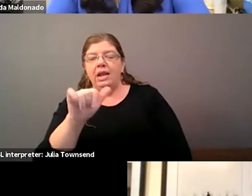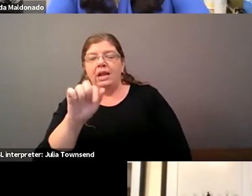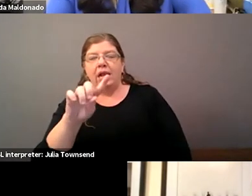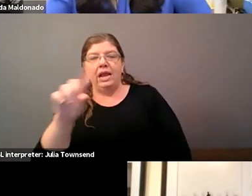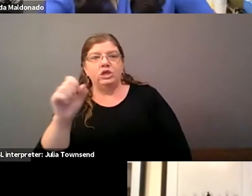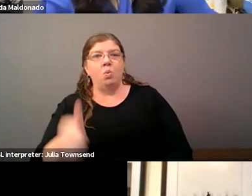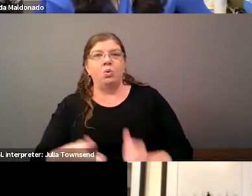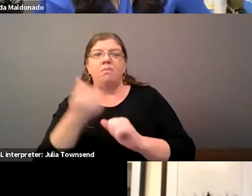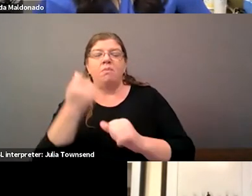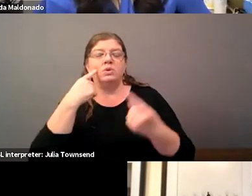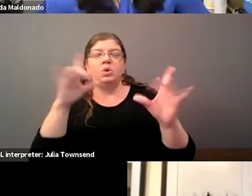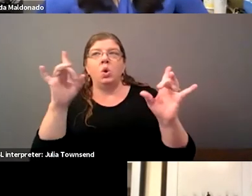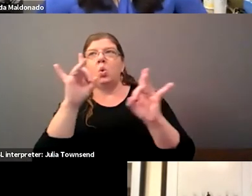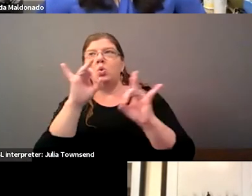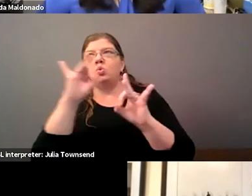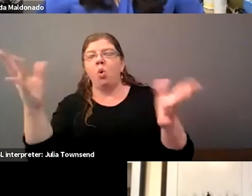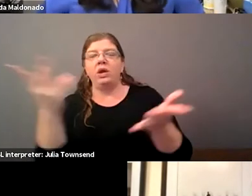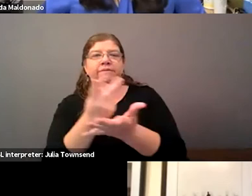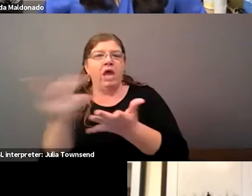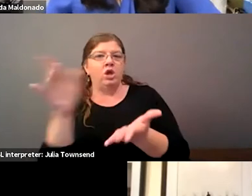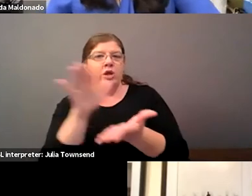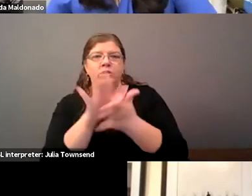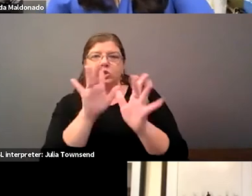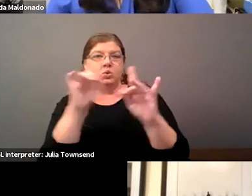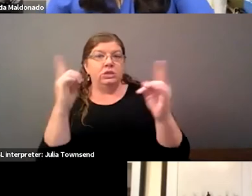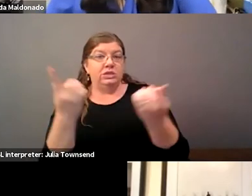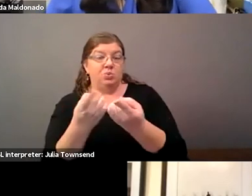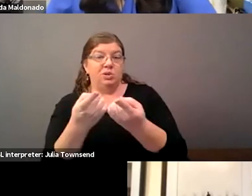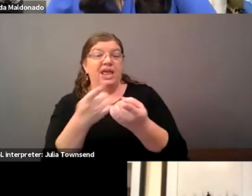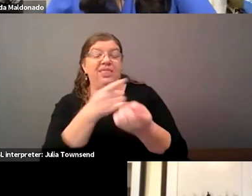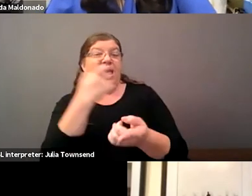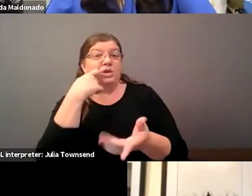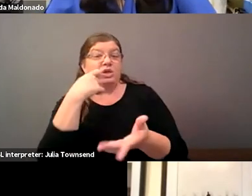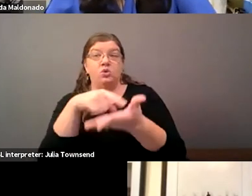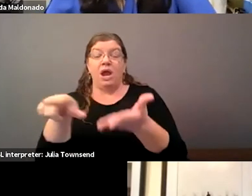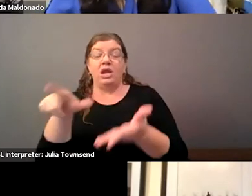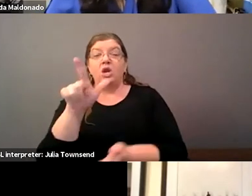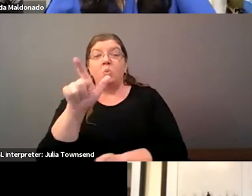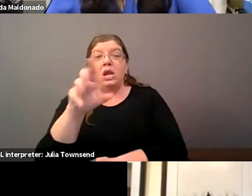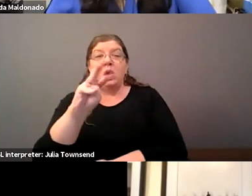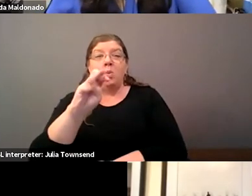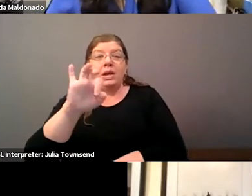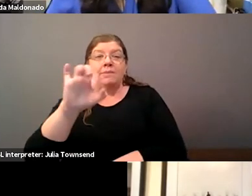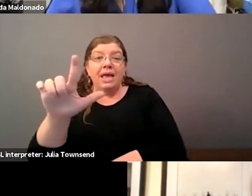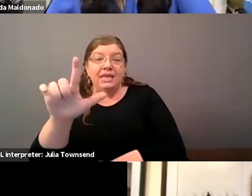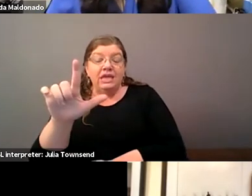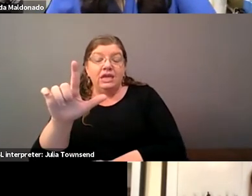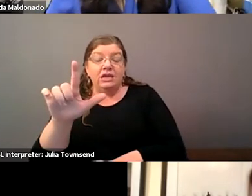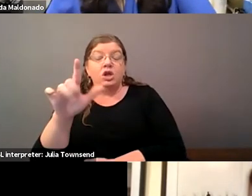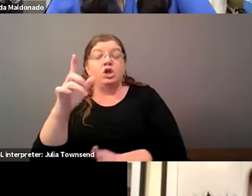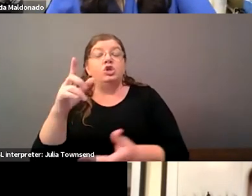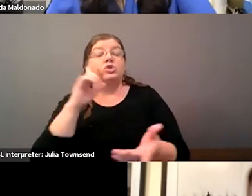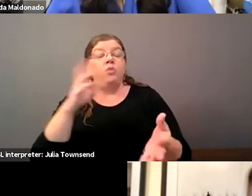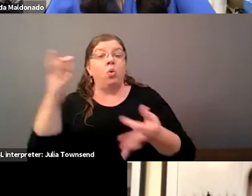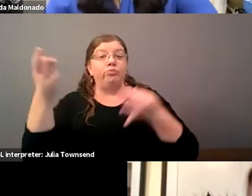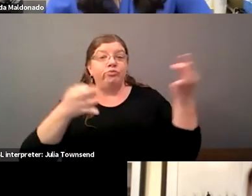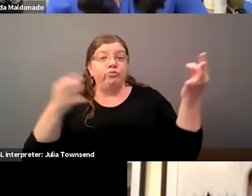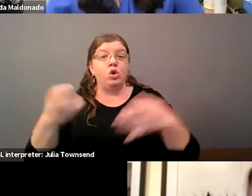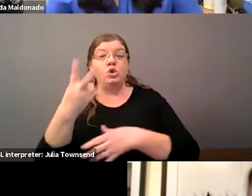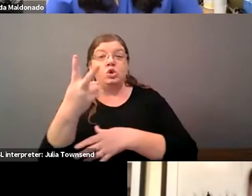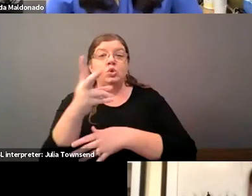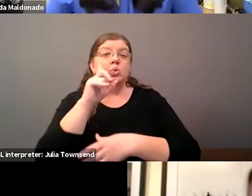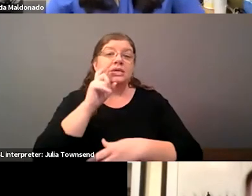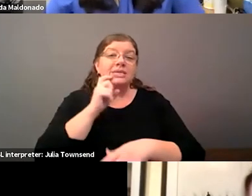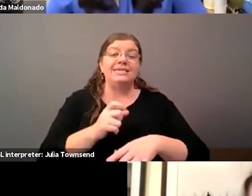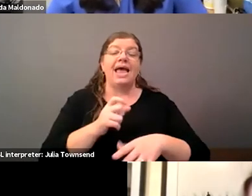failures of a school district who recently paid 21 million to settle two sex abuse cases